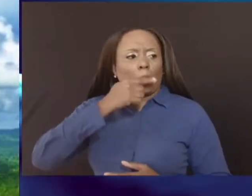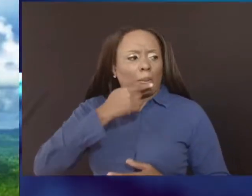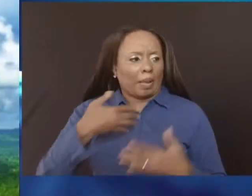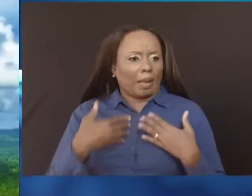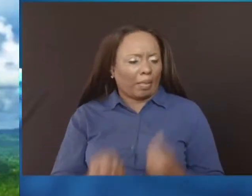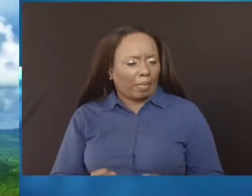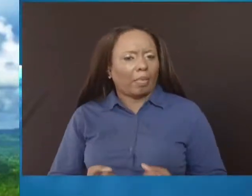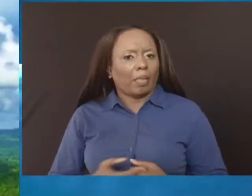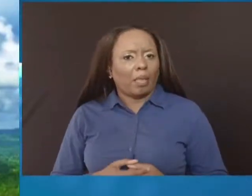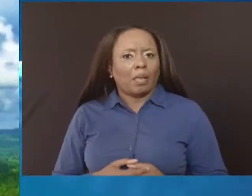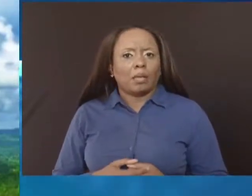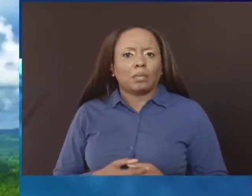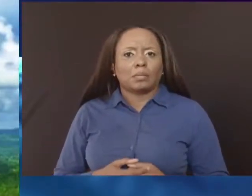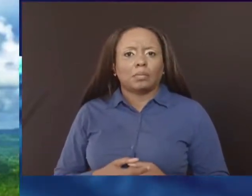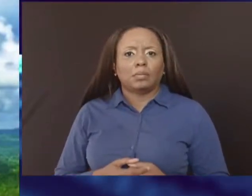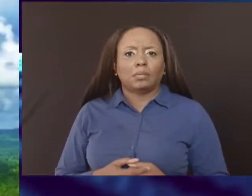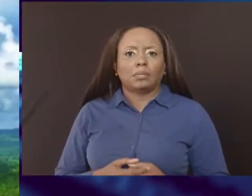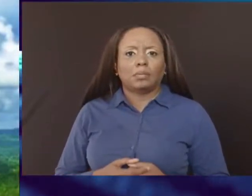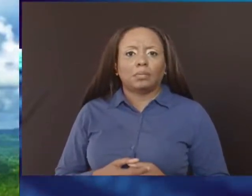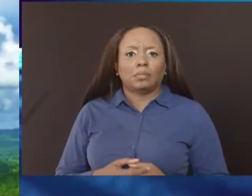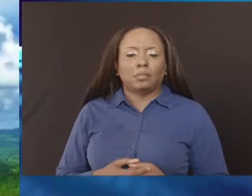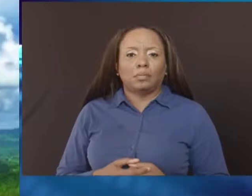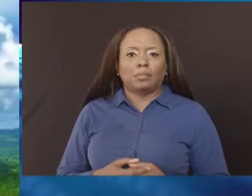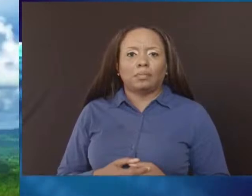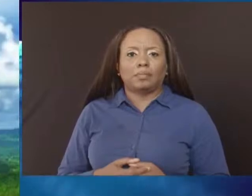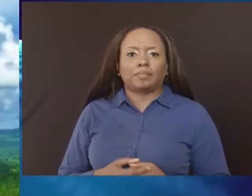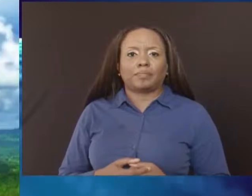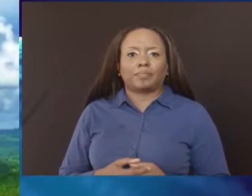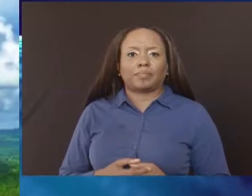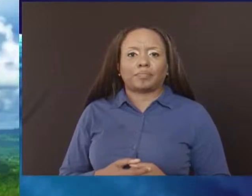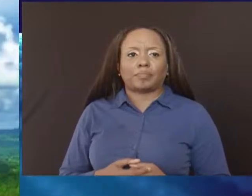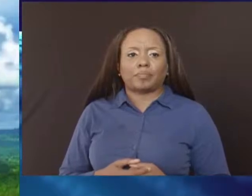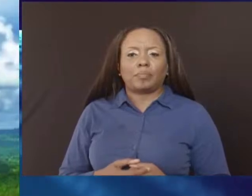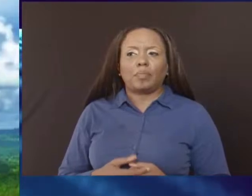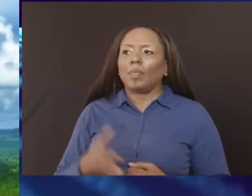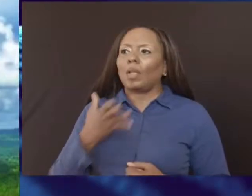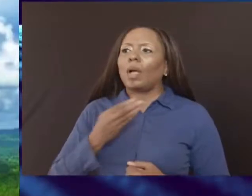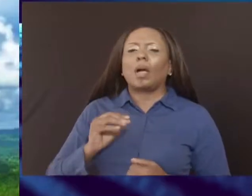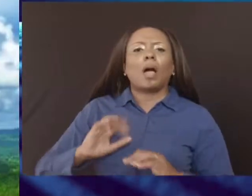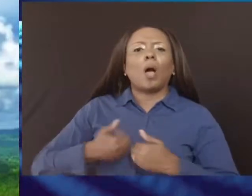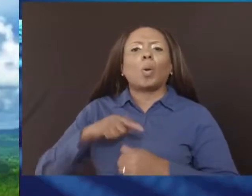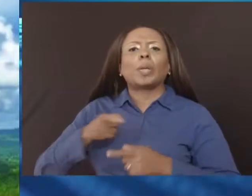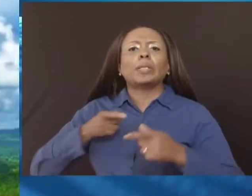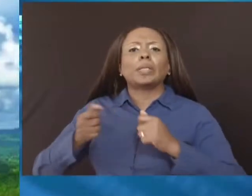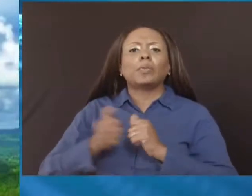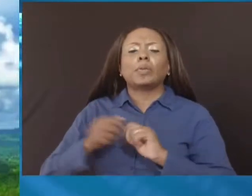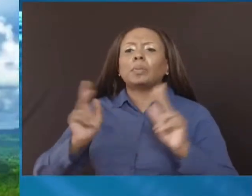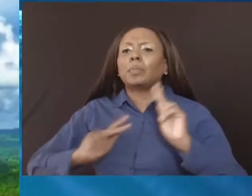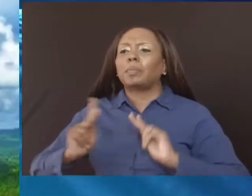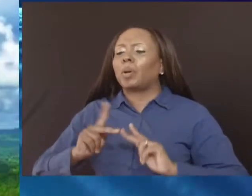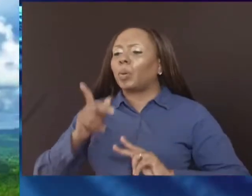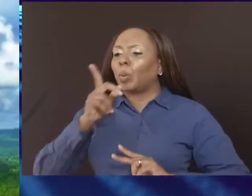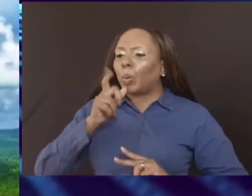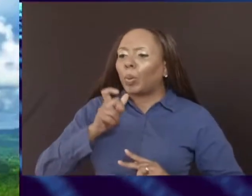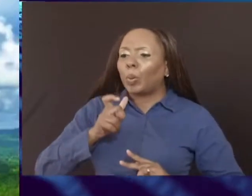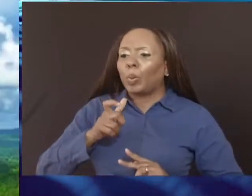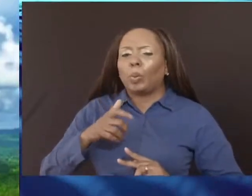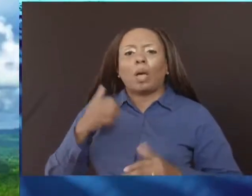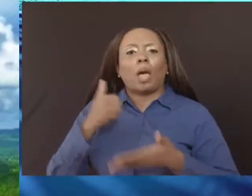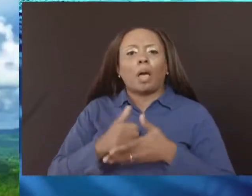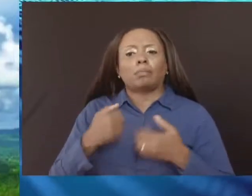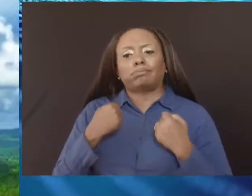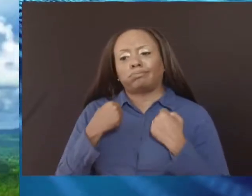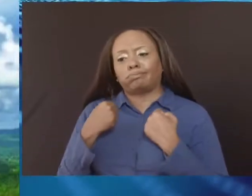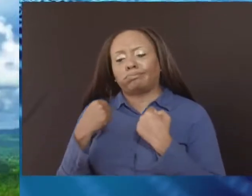our command or operations center, essentially. And those are the persons who mobilize our